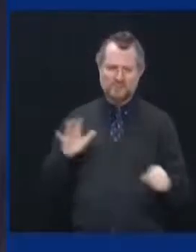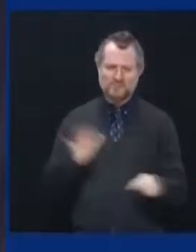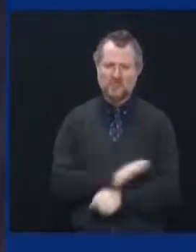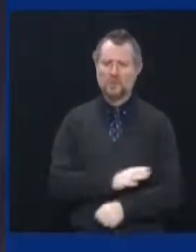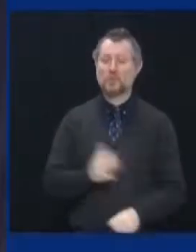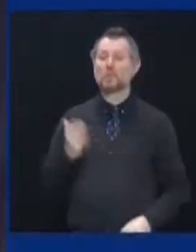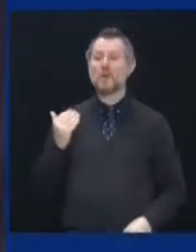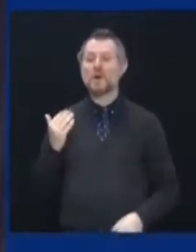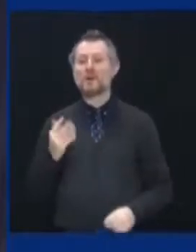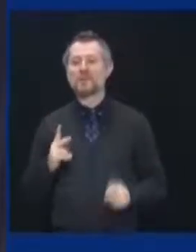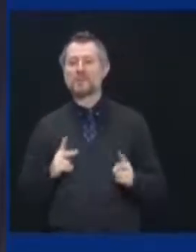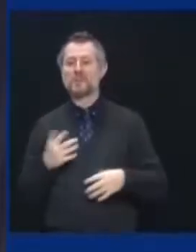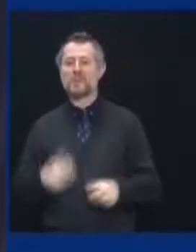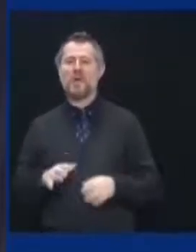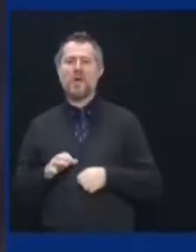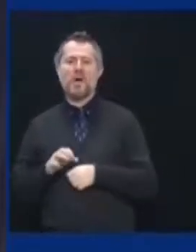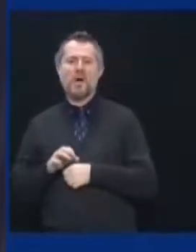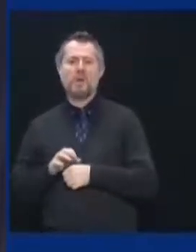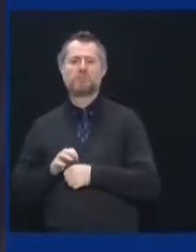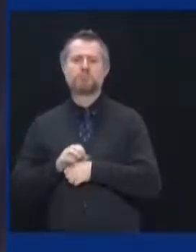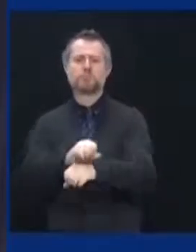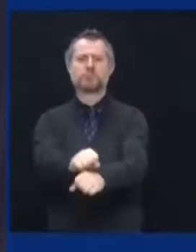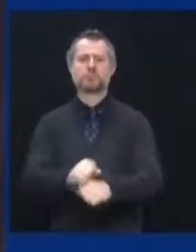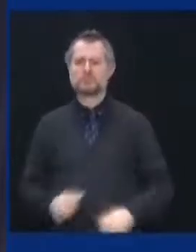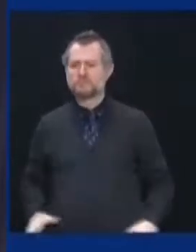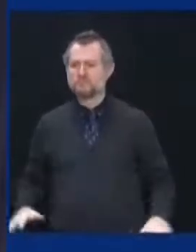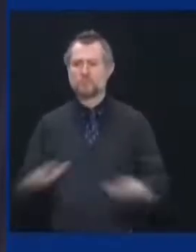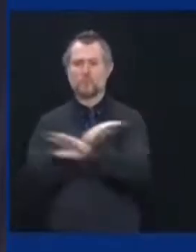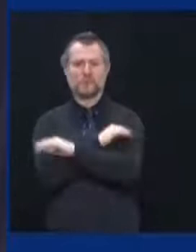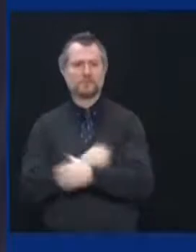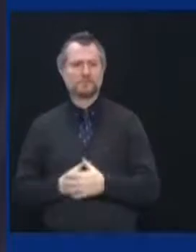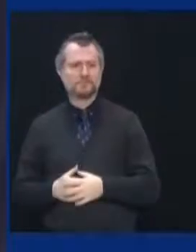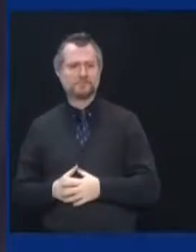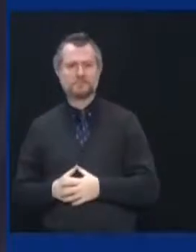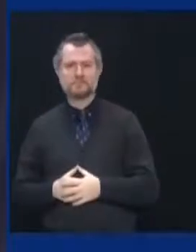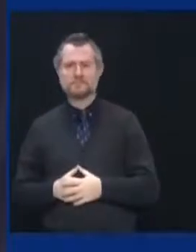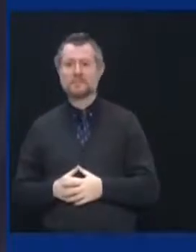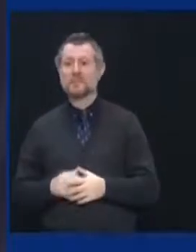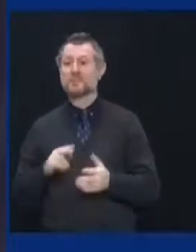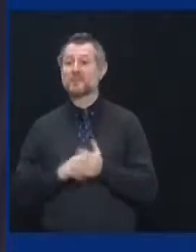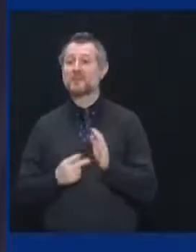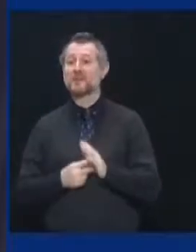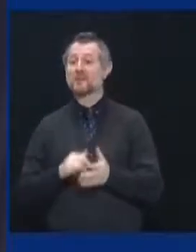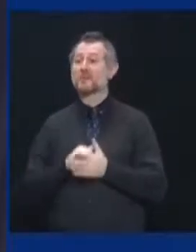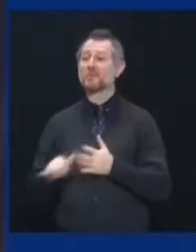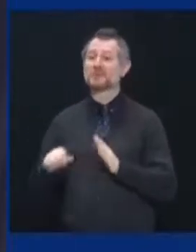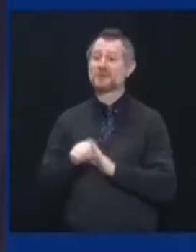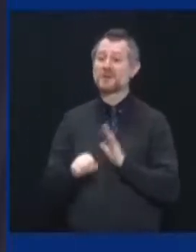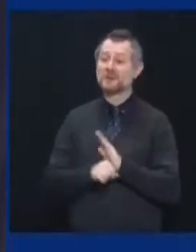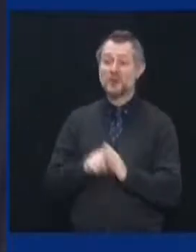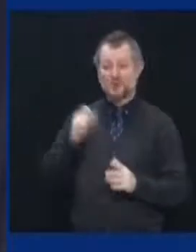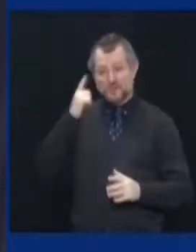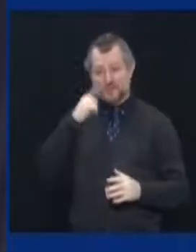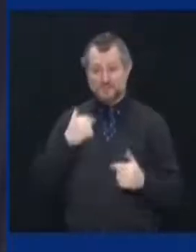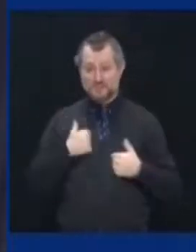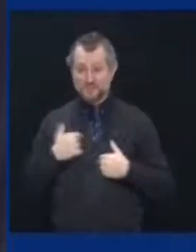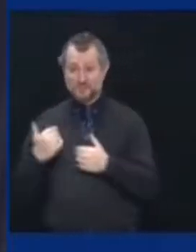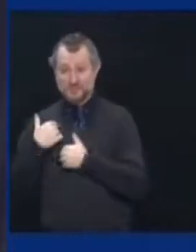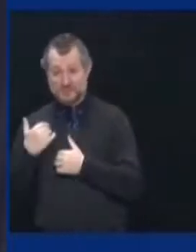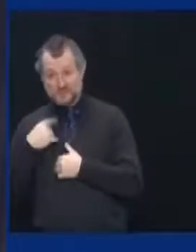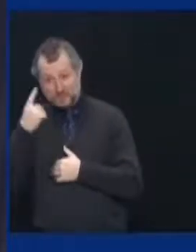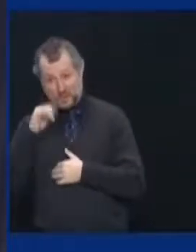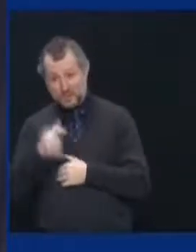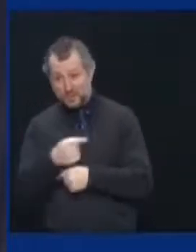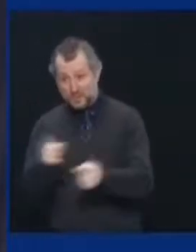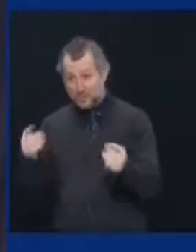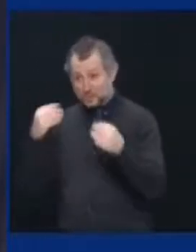because they were full. And the state itself doesn't do retail distributions,